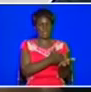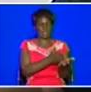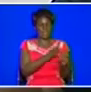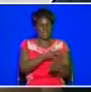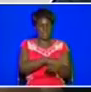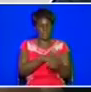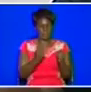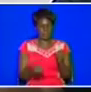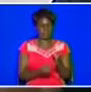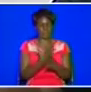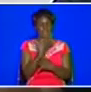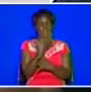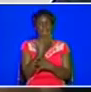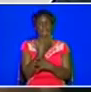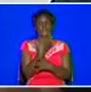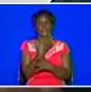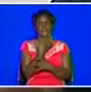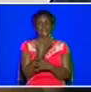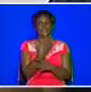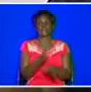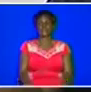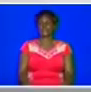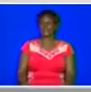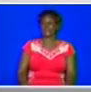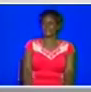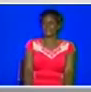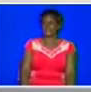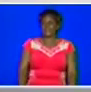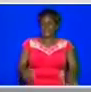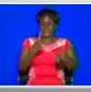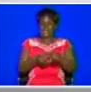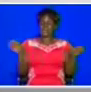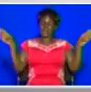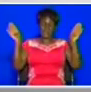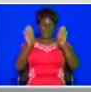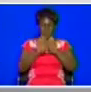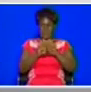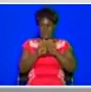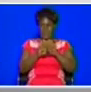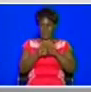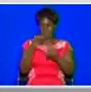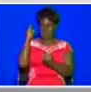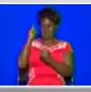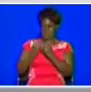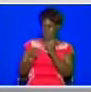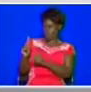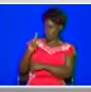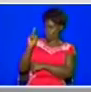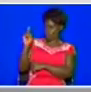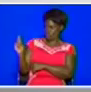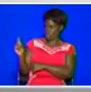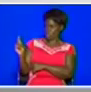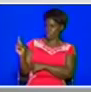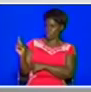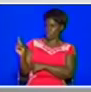productivity and output very quickly. Okay. As we close, and I want to ask my final question to you.